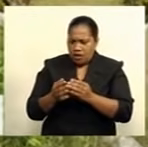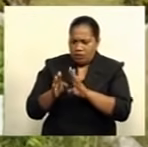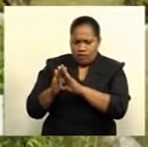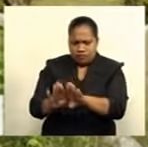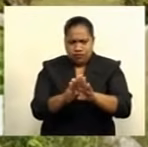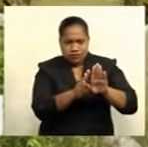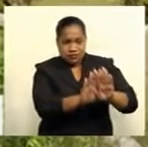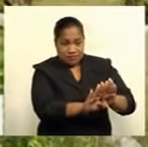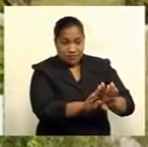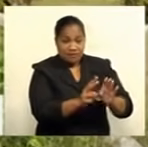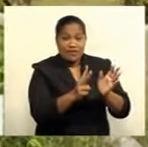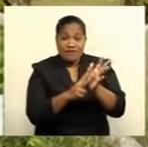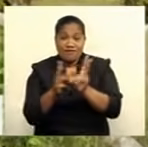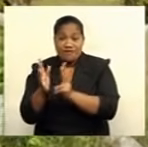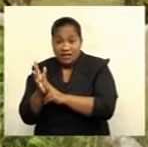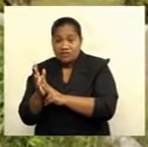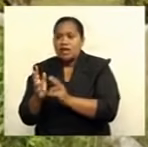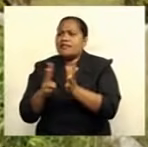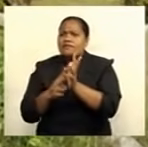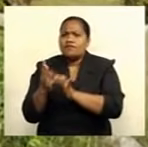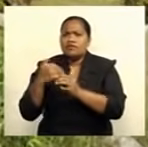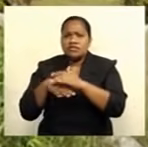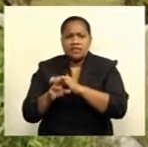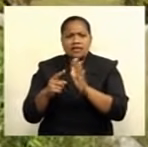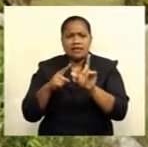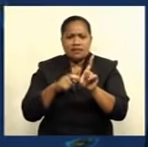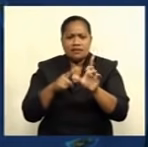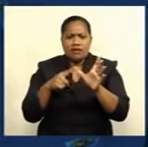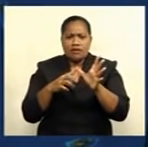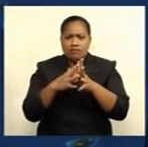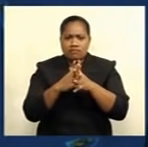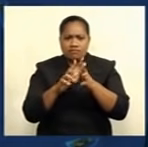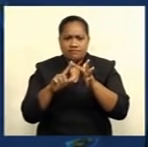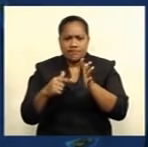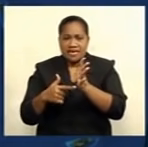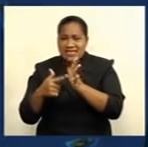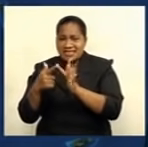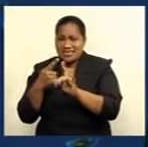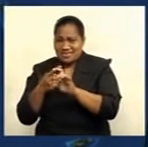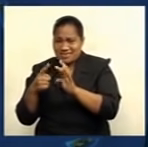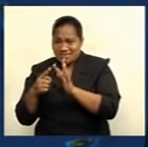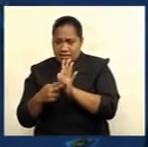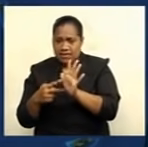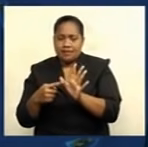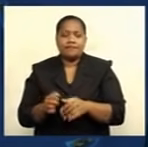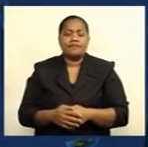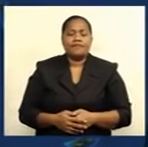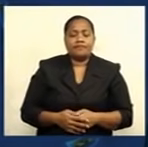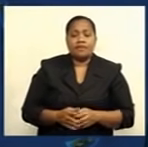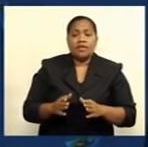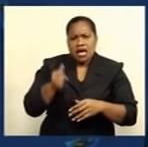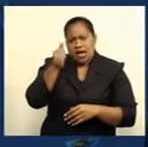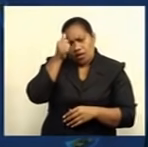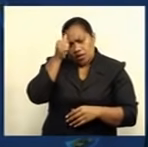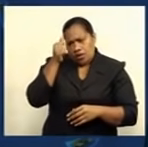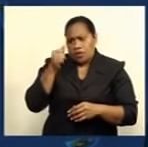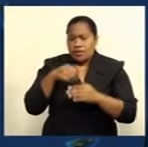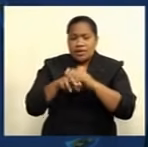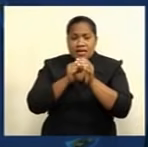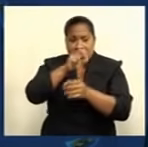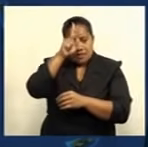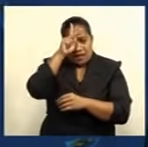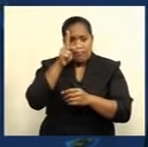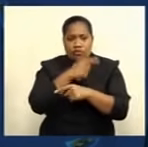Tawawa village and the villages in Yawetikina remain in force. I know that in Kandavu we are beginning to get ahead of